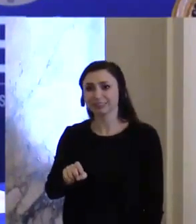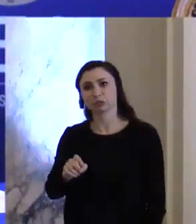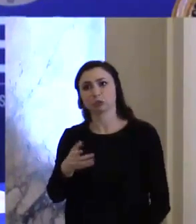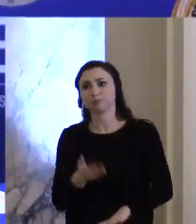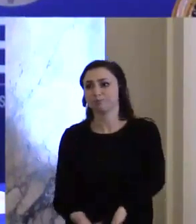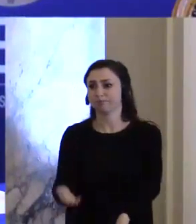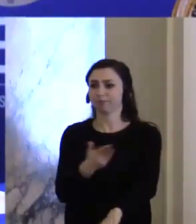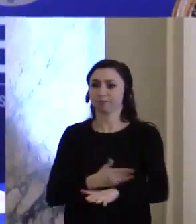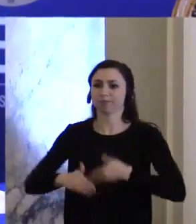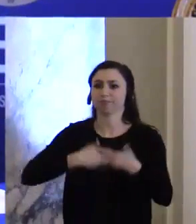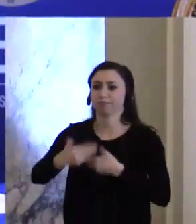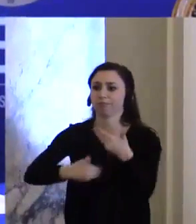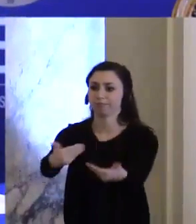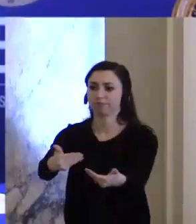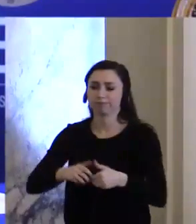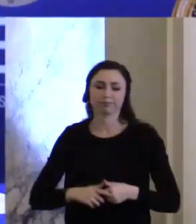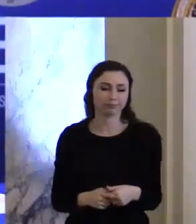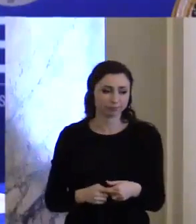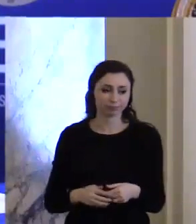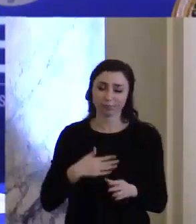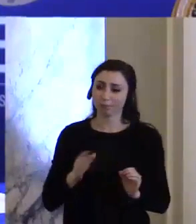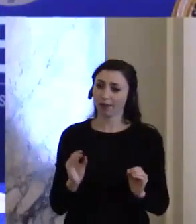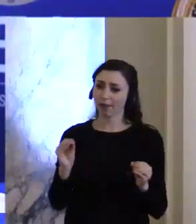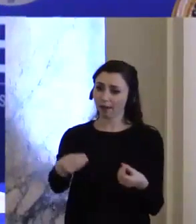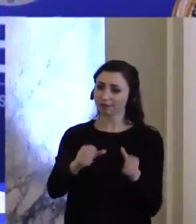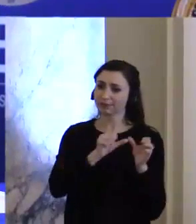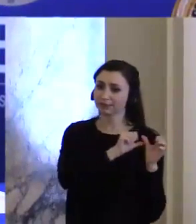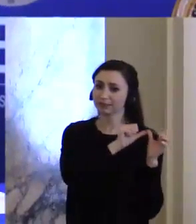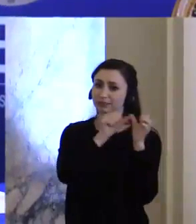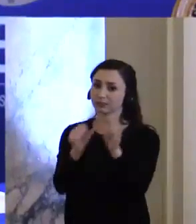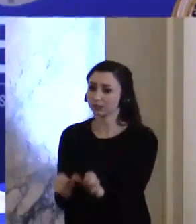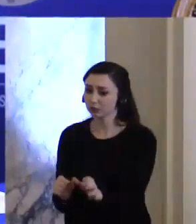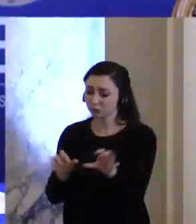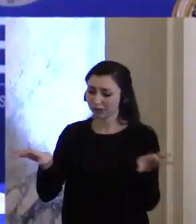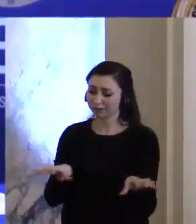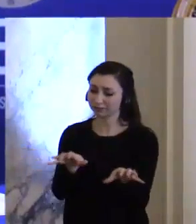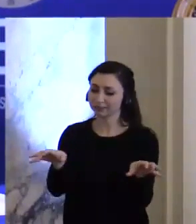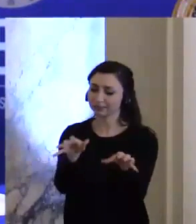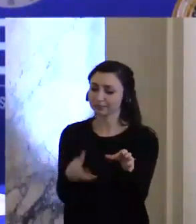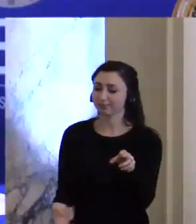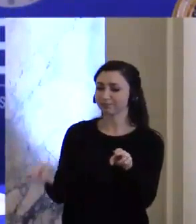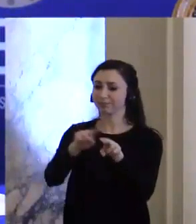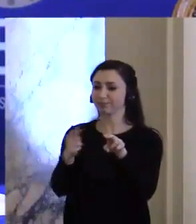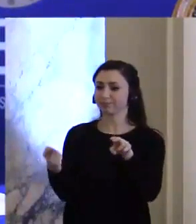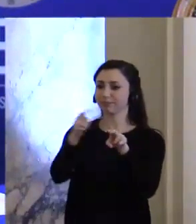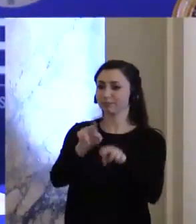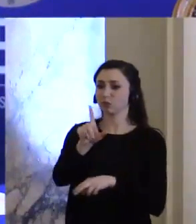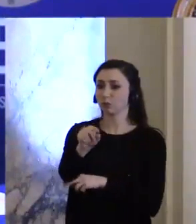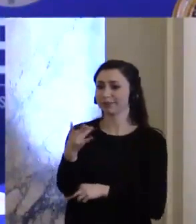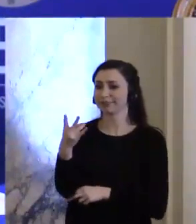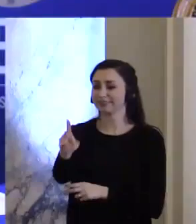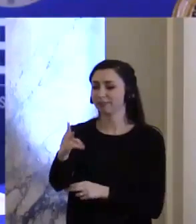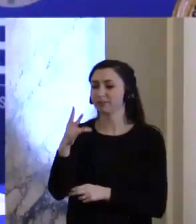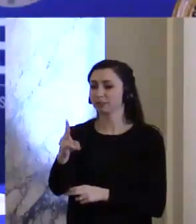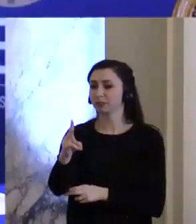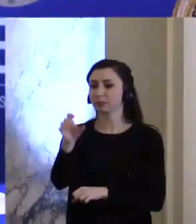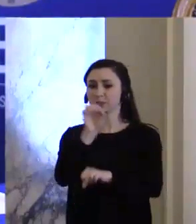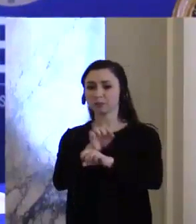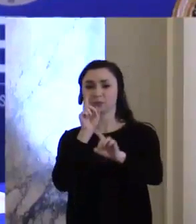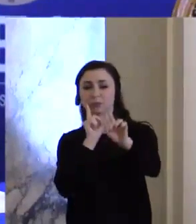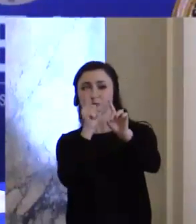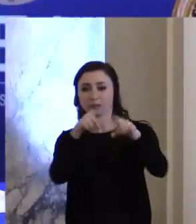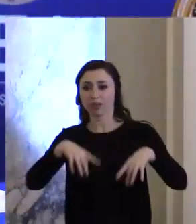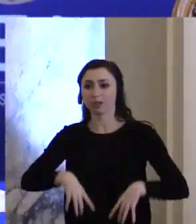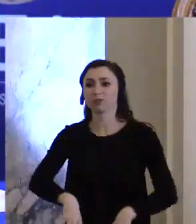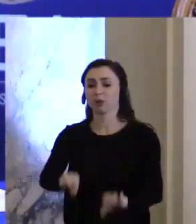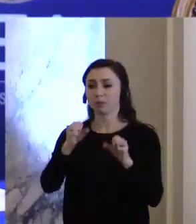momentum. My office continued with more activities in 2017, and we eventually worked towards the adoption of a resolution